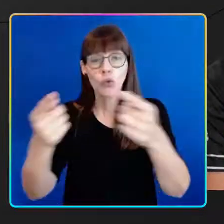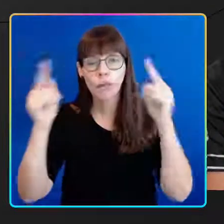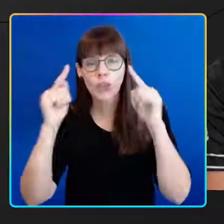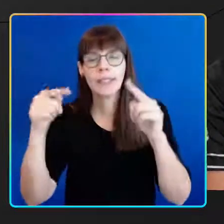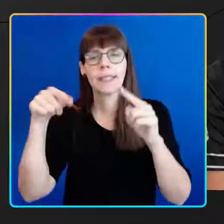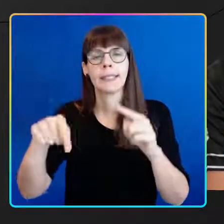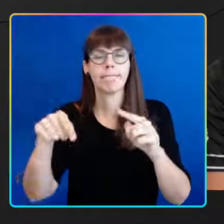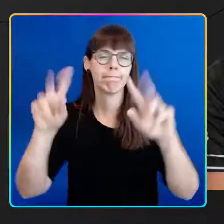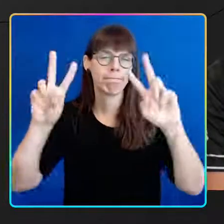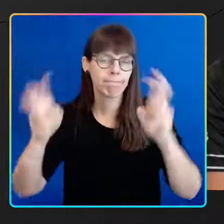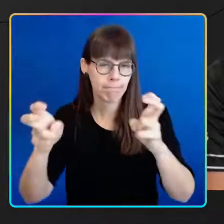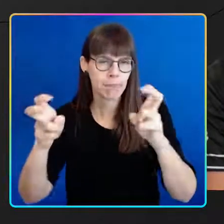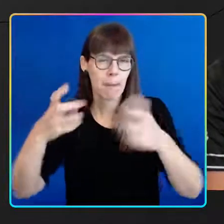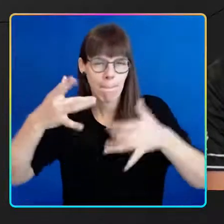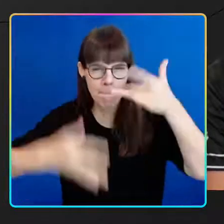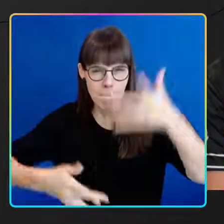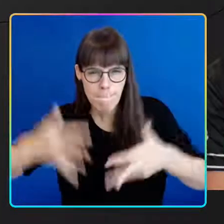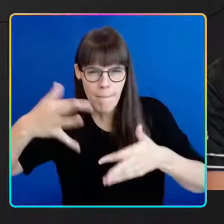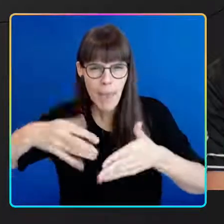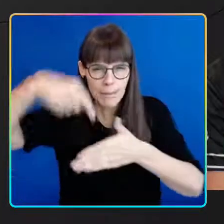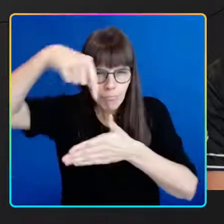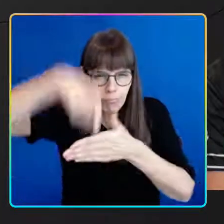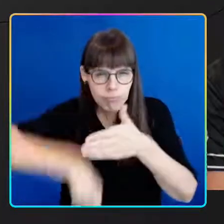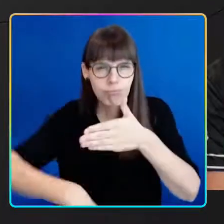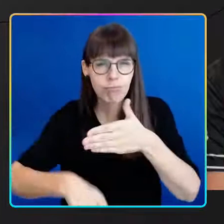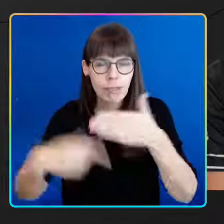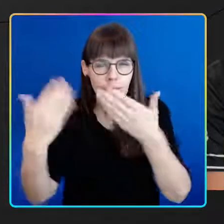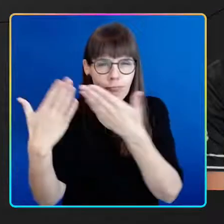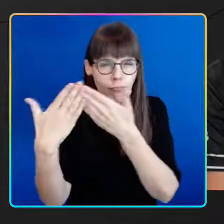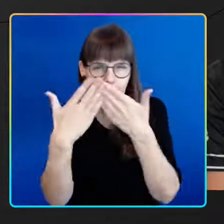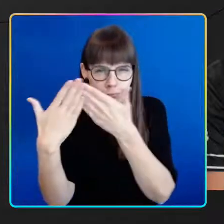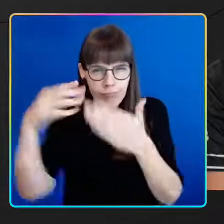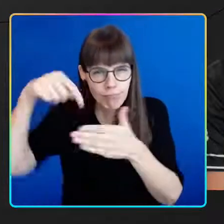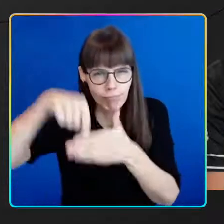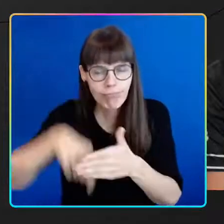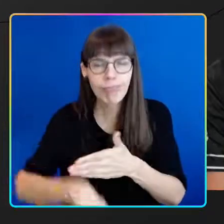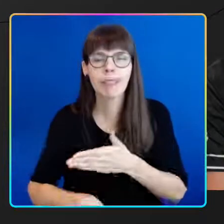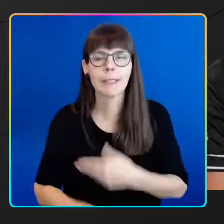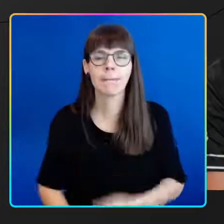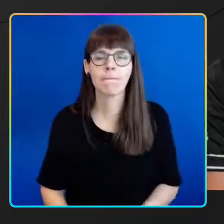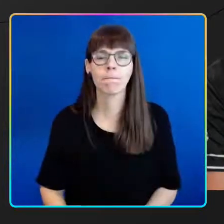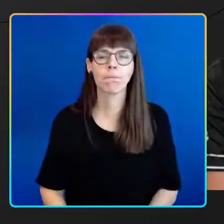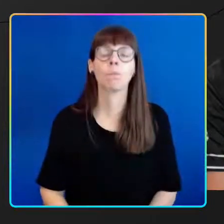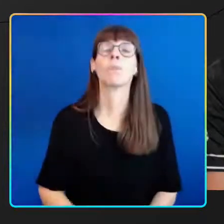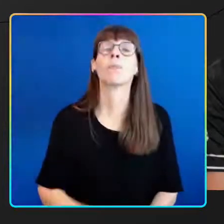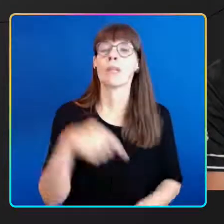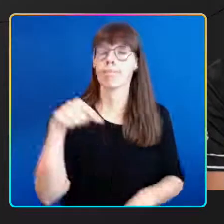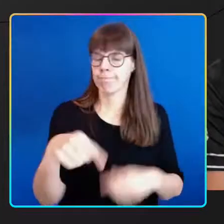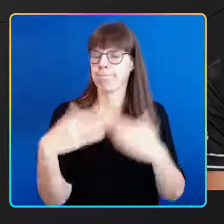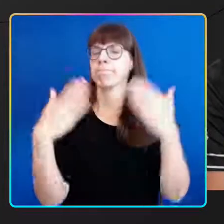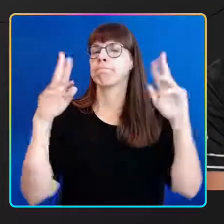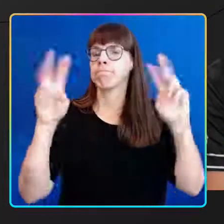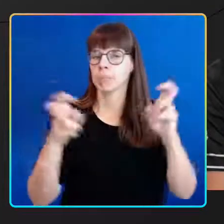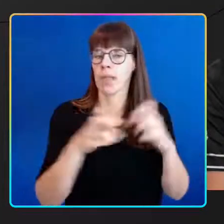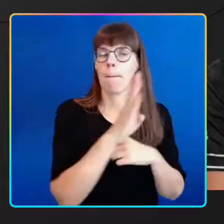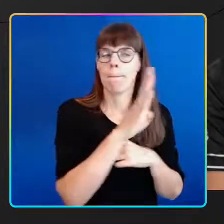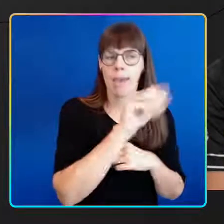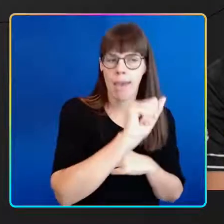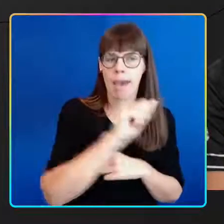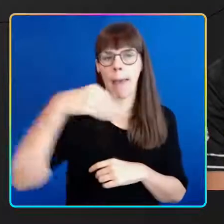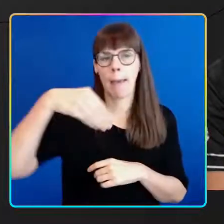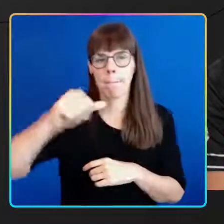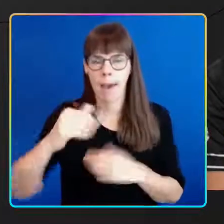pure mathematics. And I did like a bachelor and master's on that. And then after that, so I got